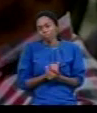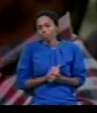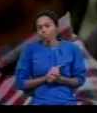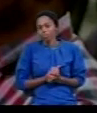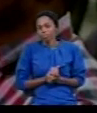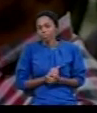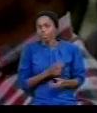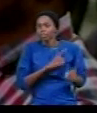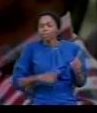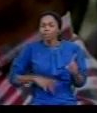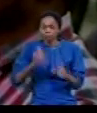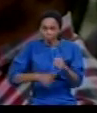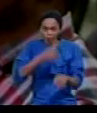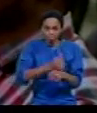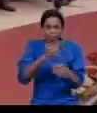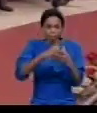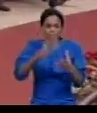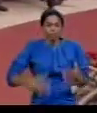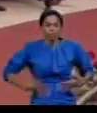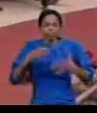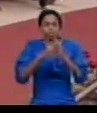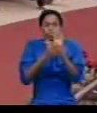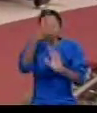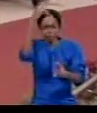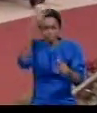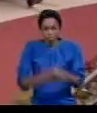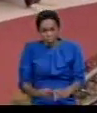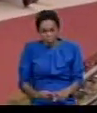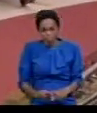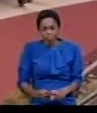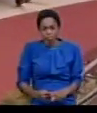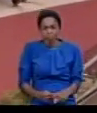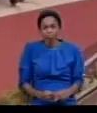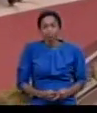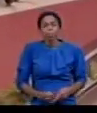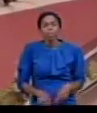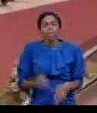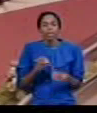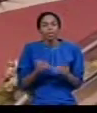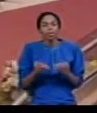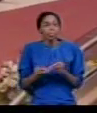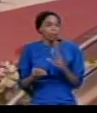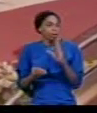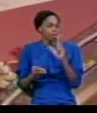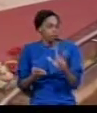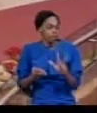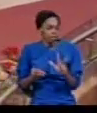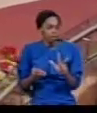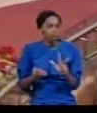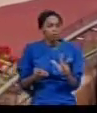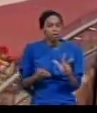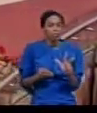The Lord confirm it in Jesus' name. Let's look at number three, the incoherent tricksters